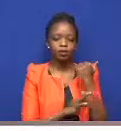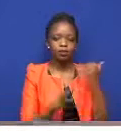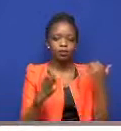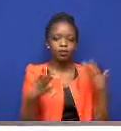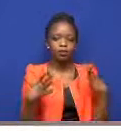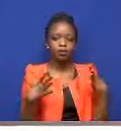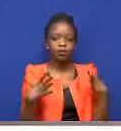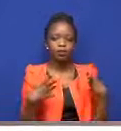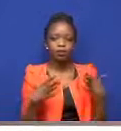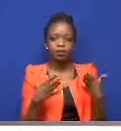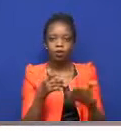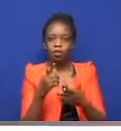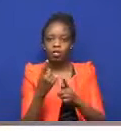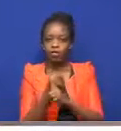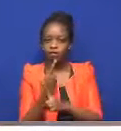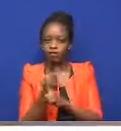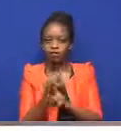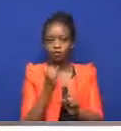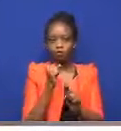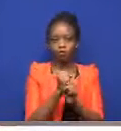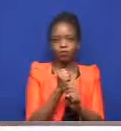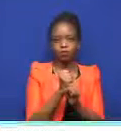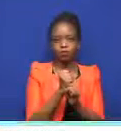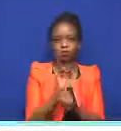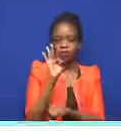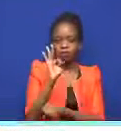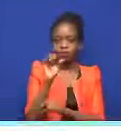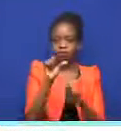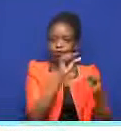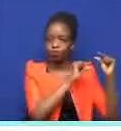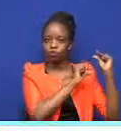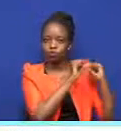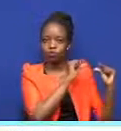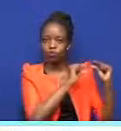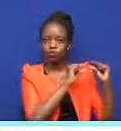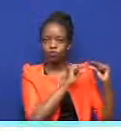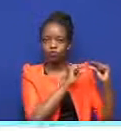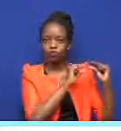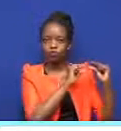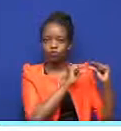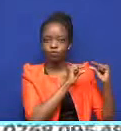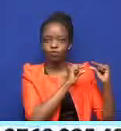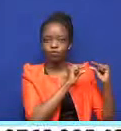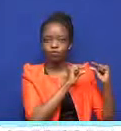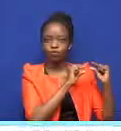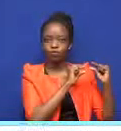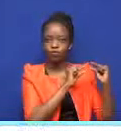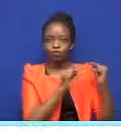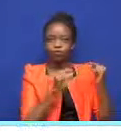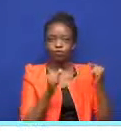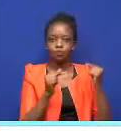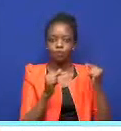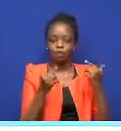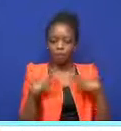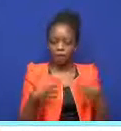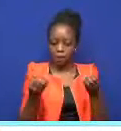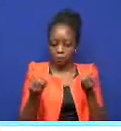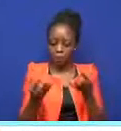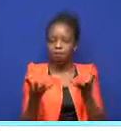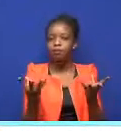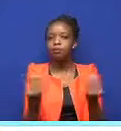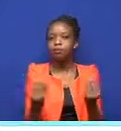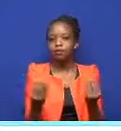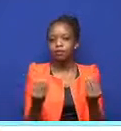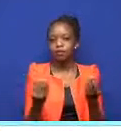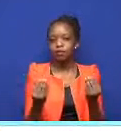odd jobs are what even the young generation are going into. it's all about passion, and many people, it's quite easy for